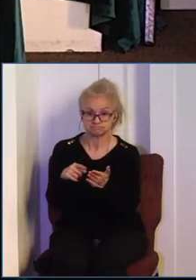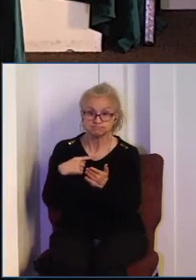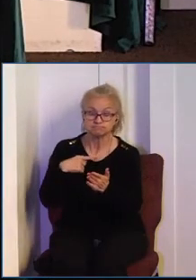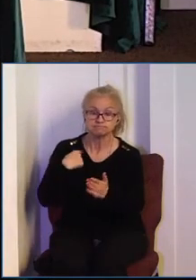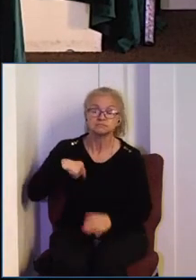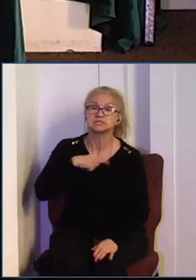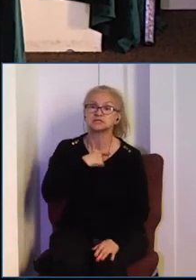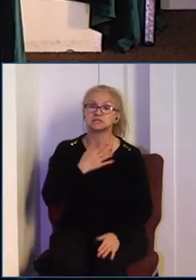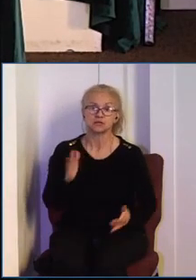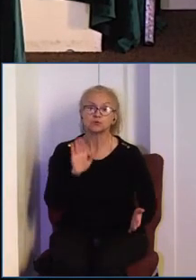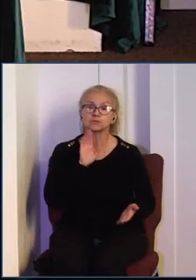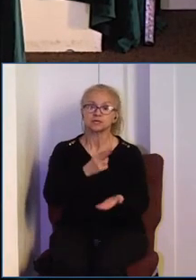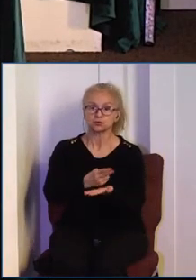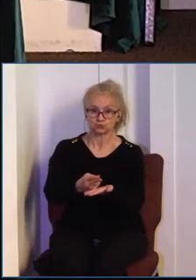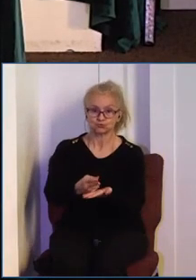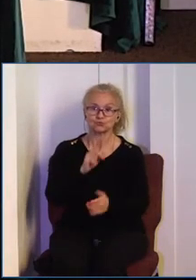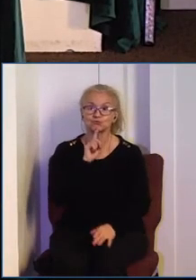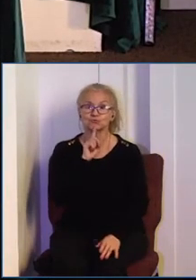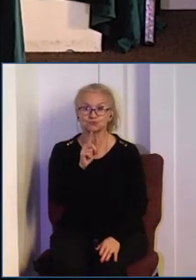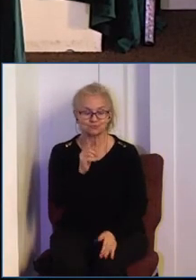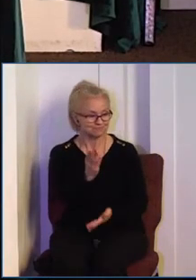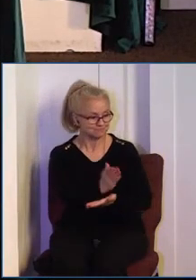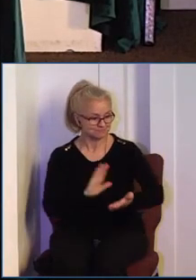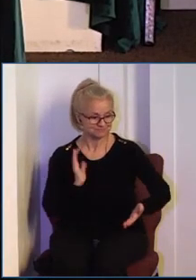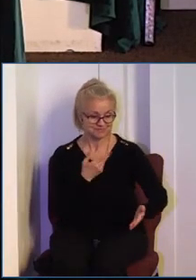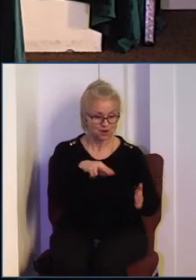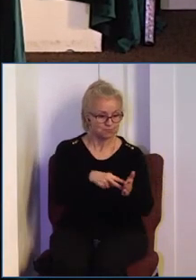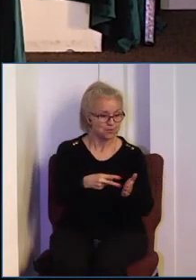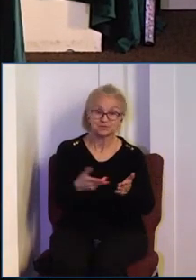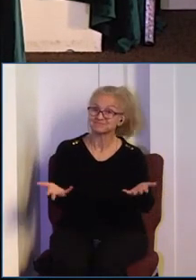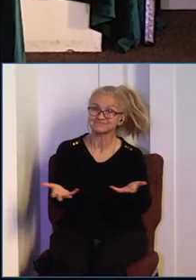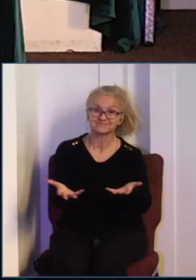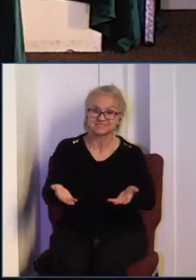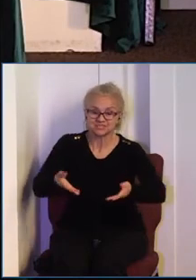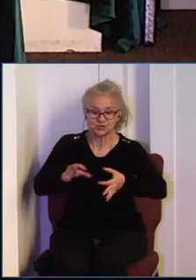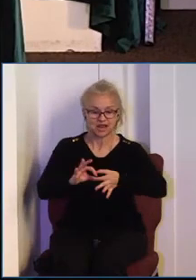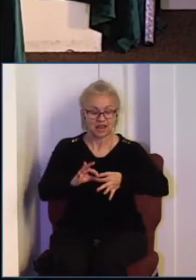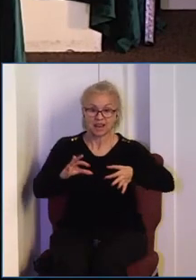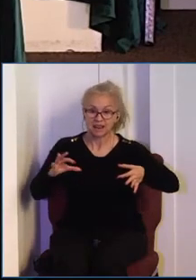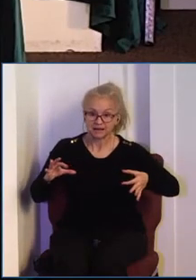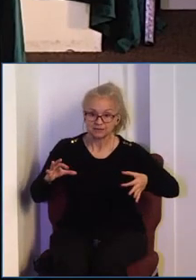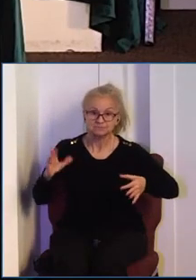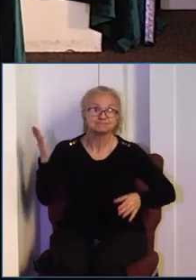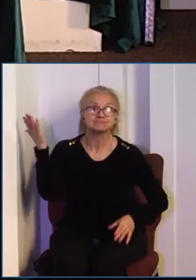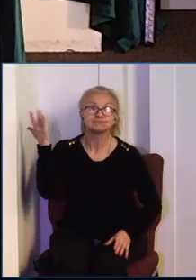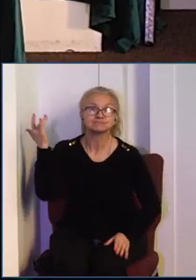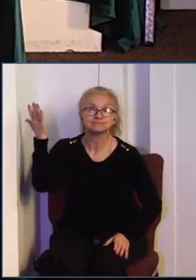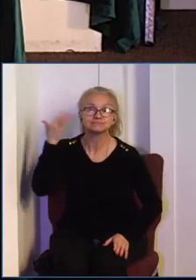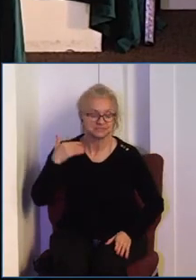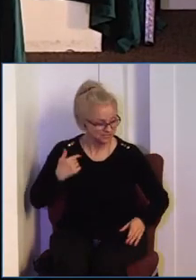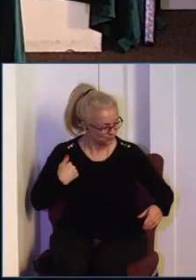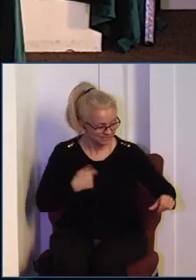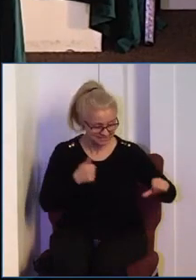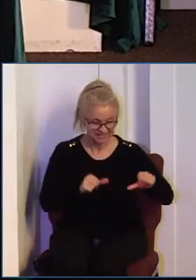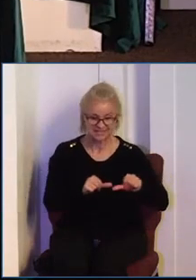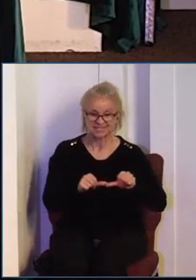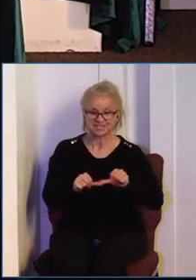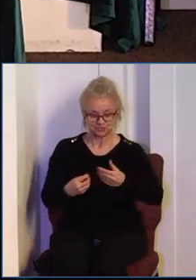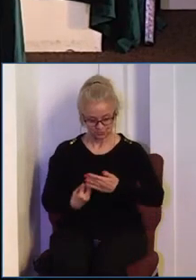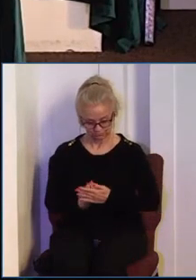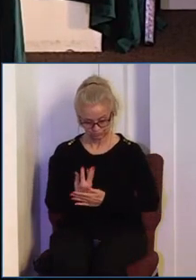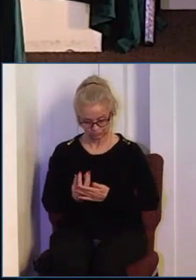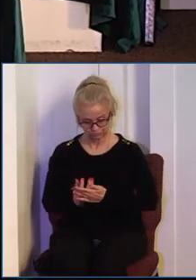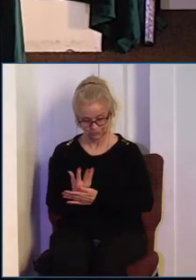It would be true then that part of our purpose is to let go so that we may continue to grow.